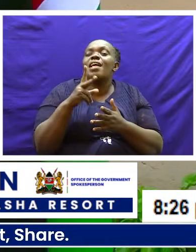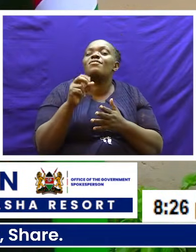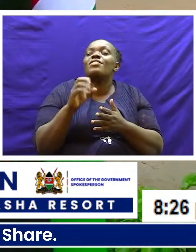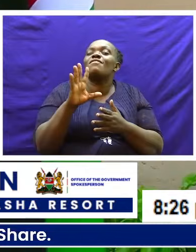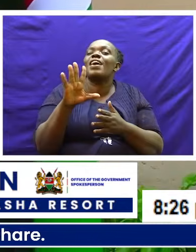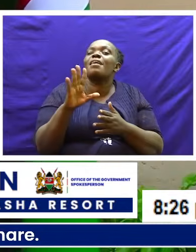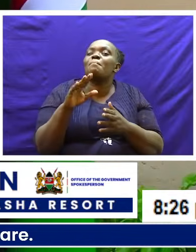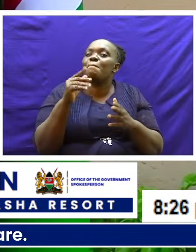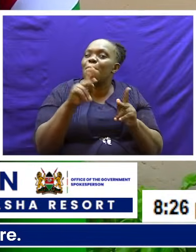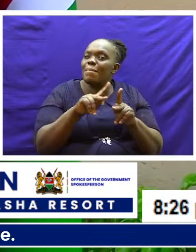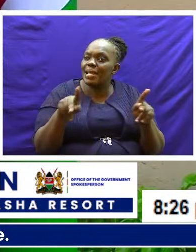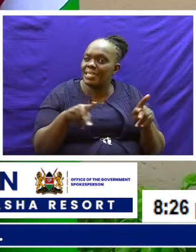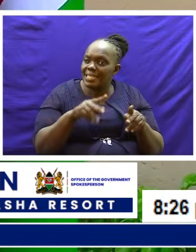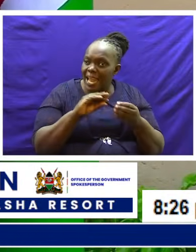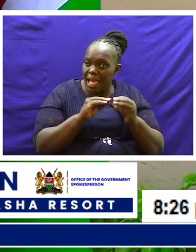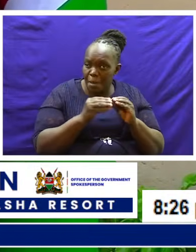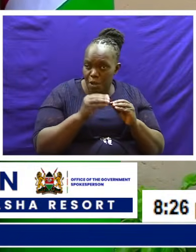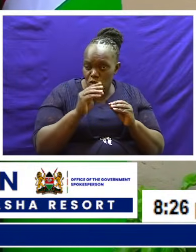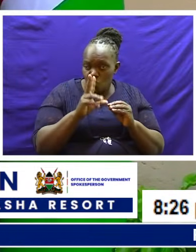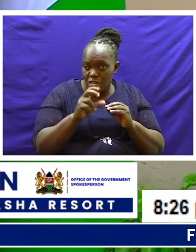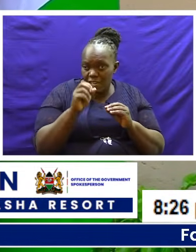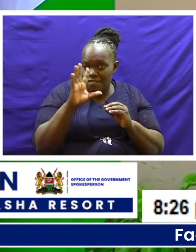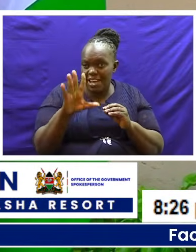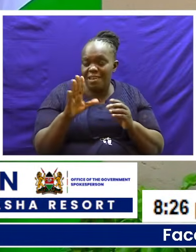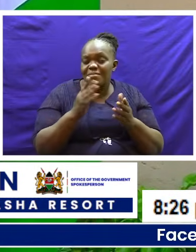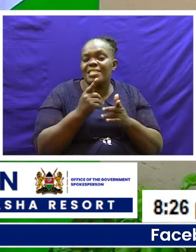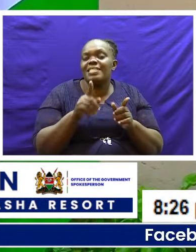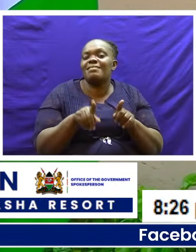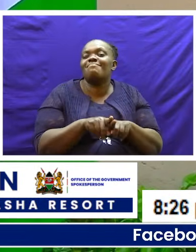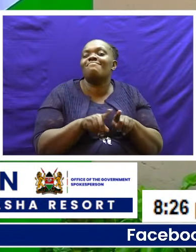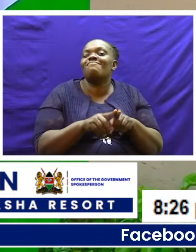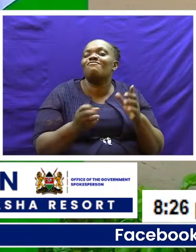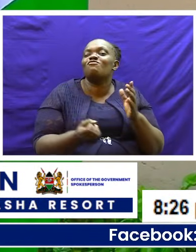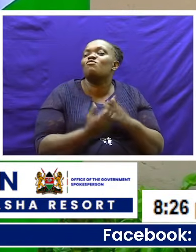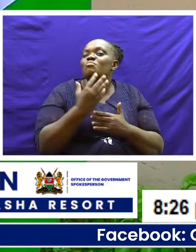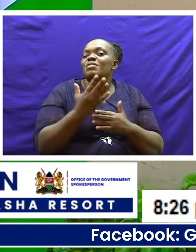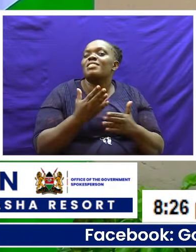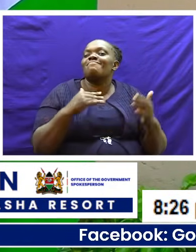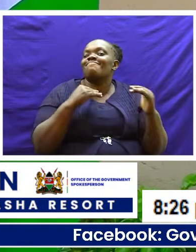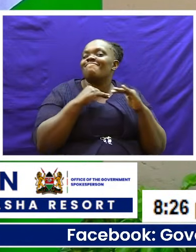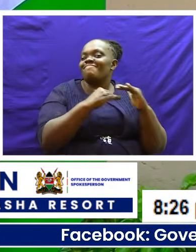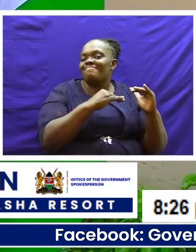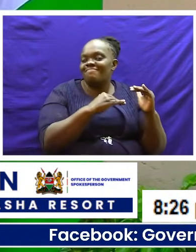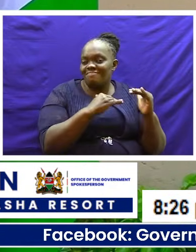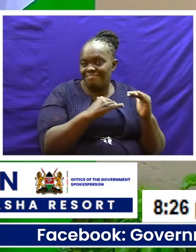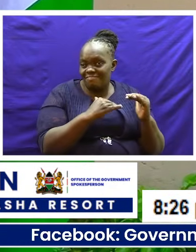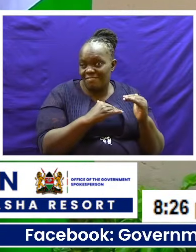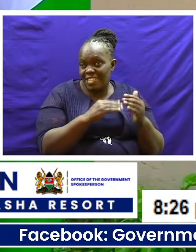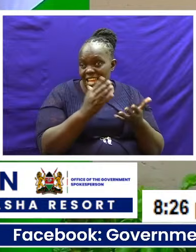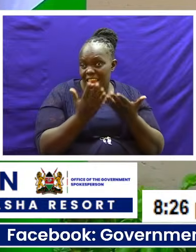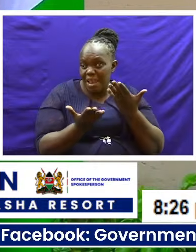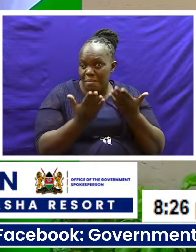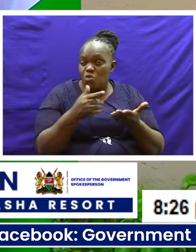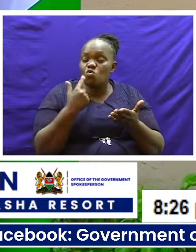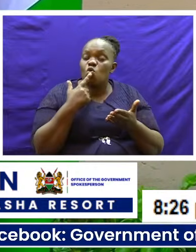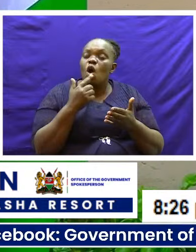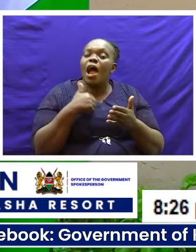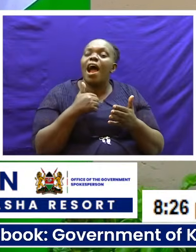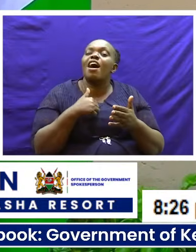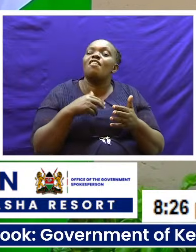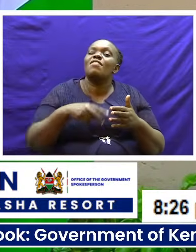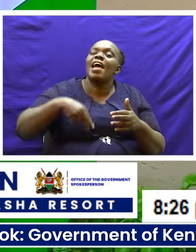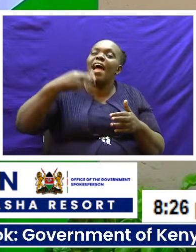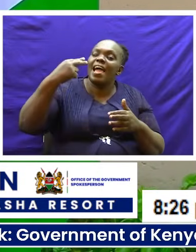places. So number 25 forms the cutoff. Okay. So it depends on who has the highest